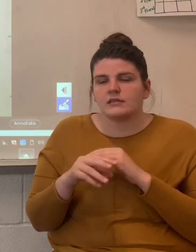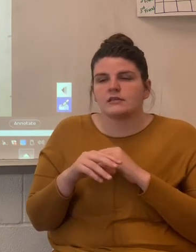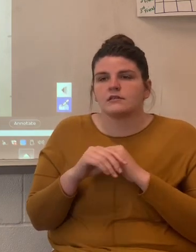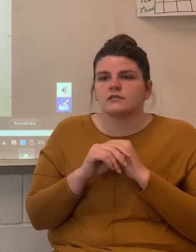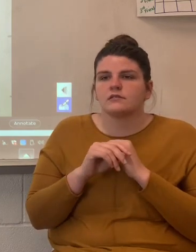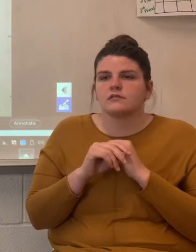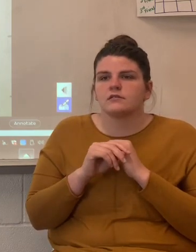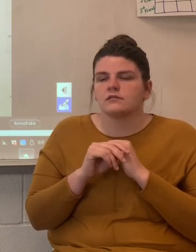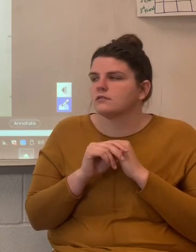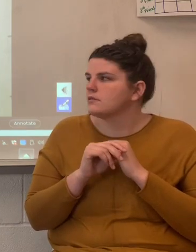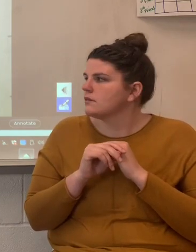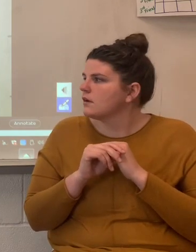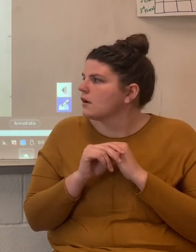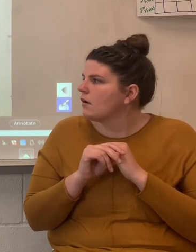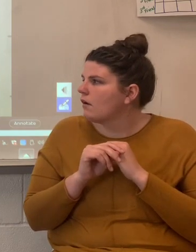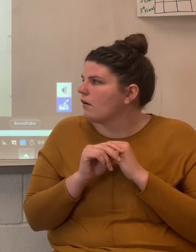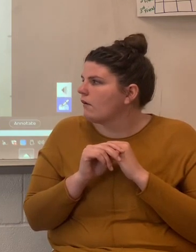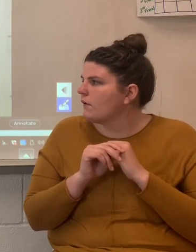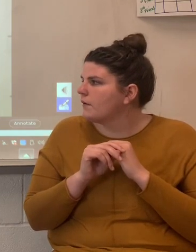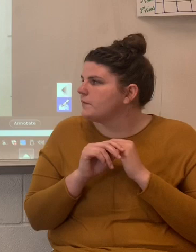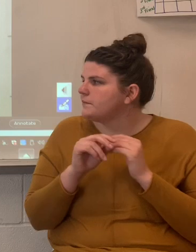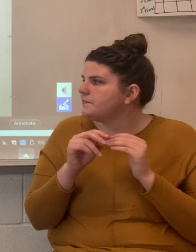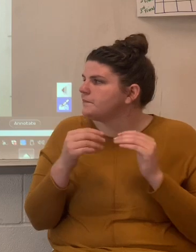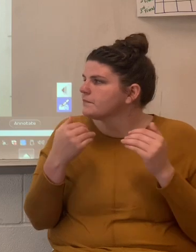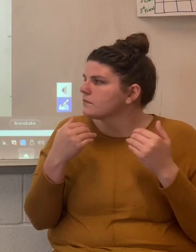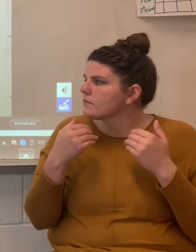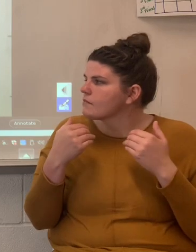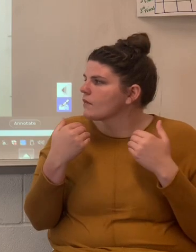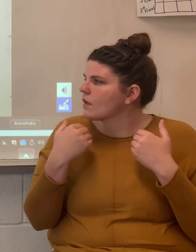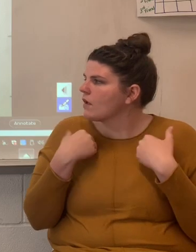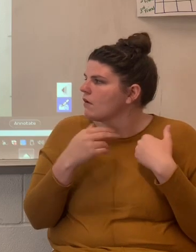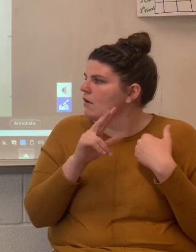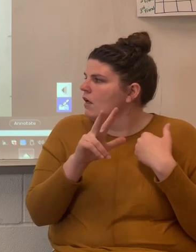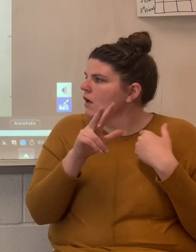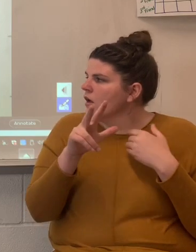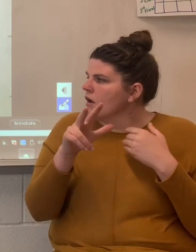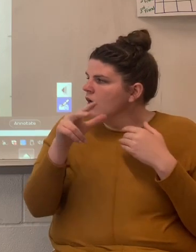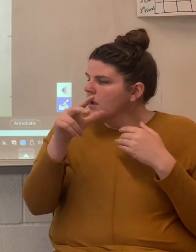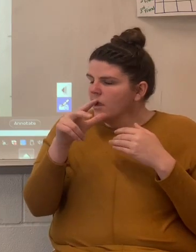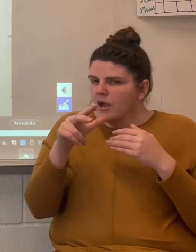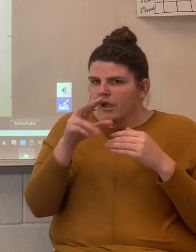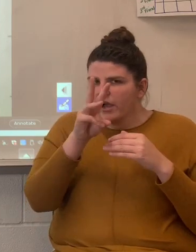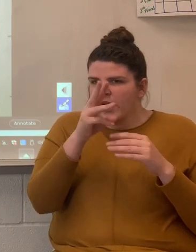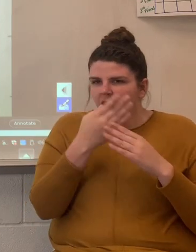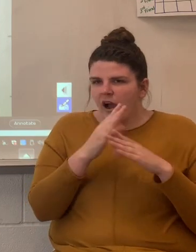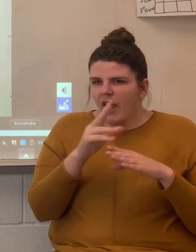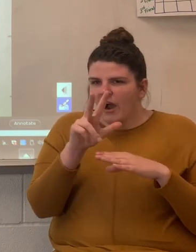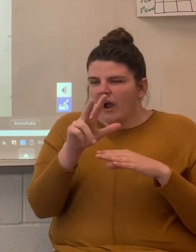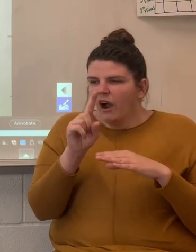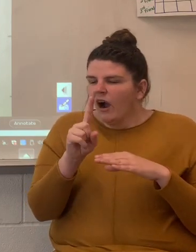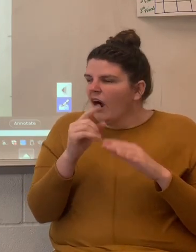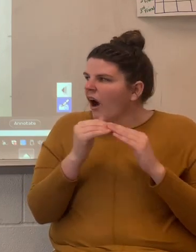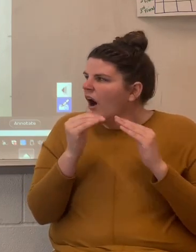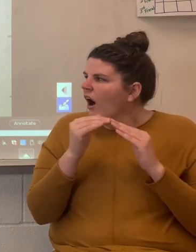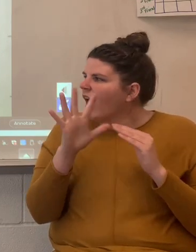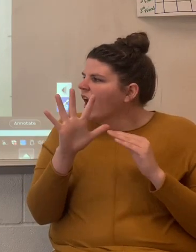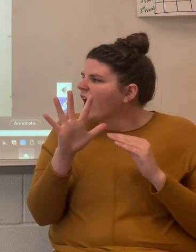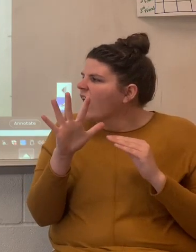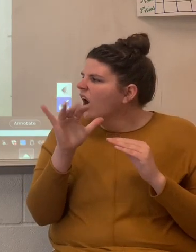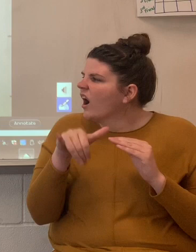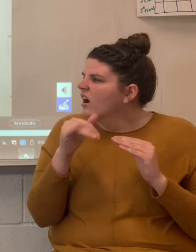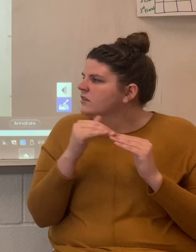time. Subtract, I have 3. I bring down my 1. 6 goes into 31 5 times, which is